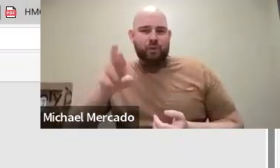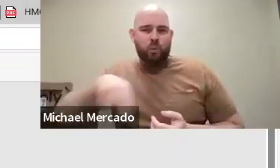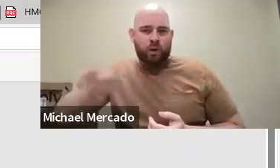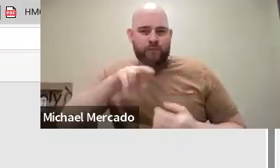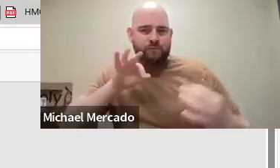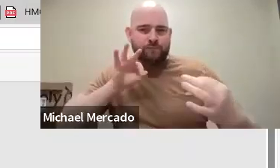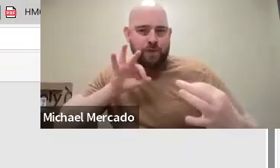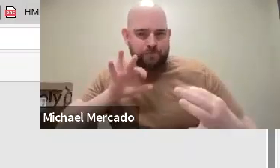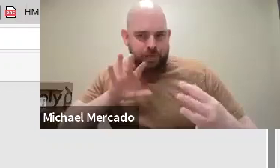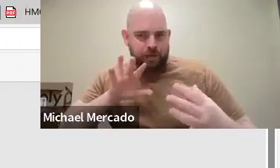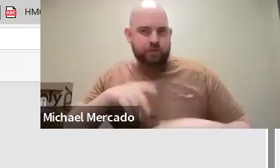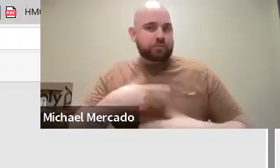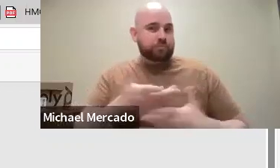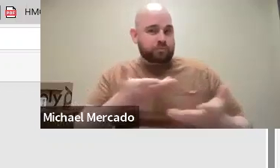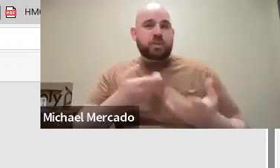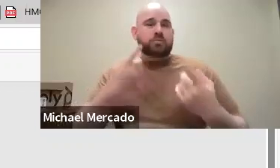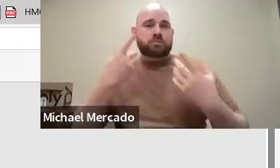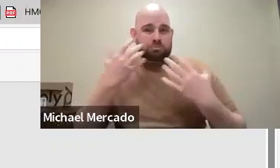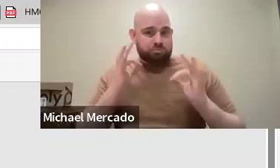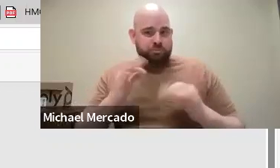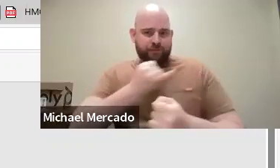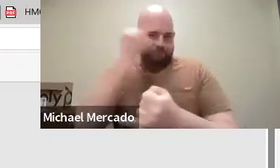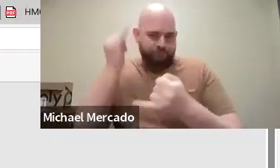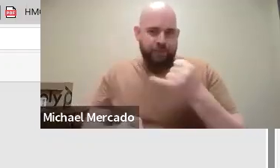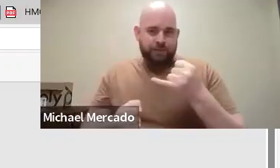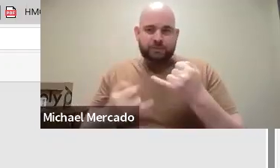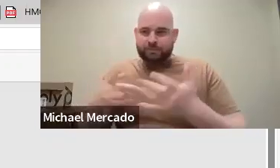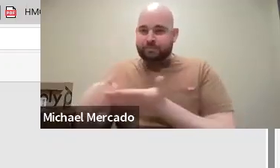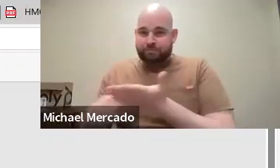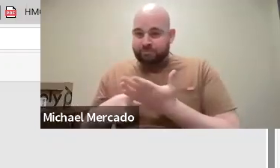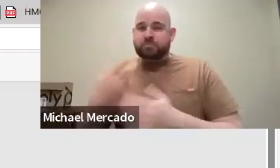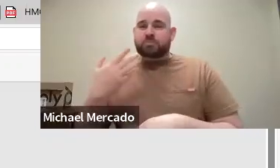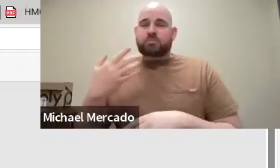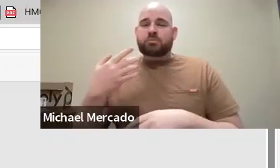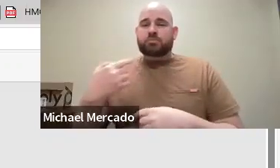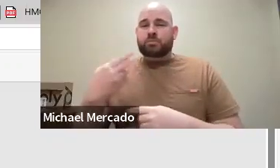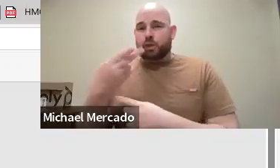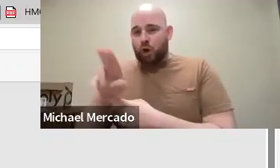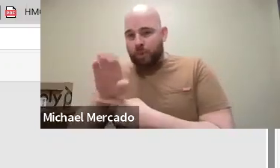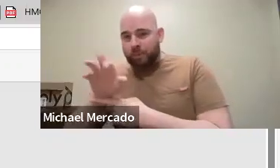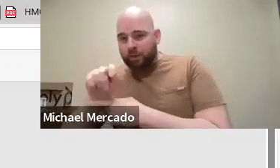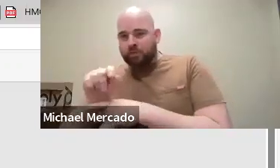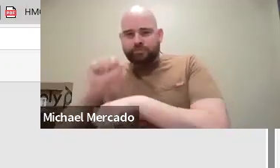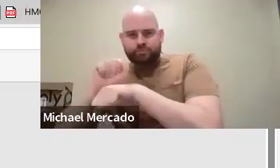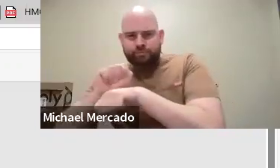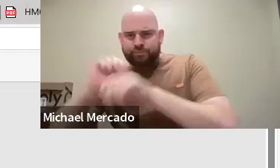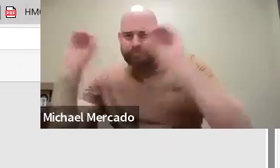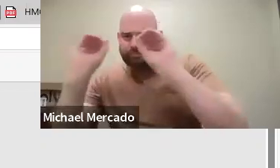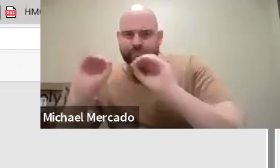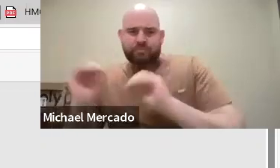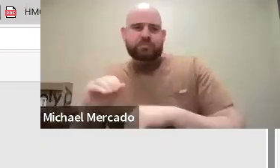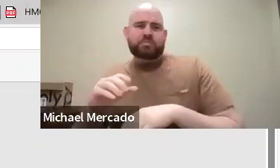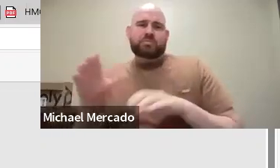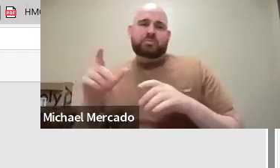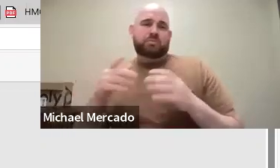able to do a second round of feedback on those after we made some edits. And then we were able to finalize those